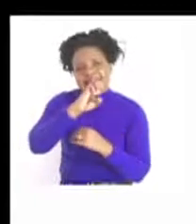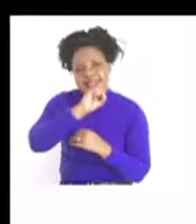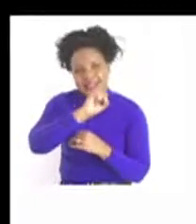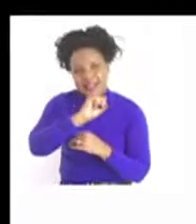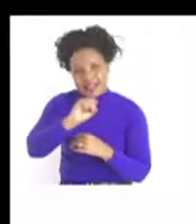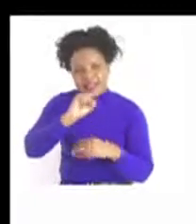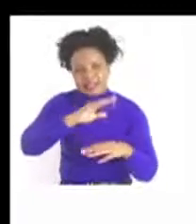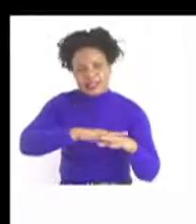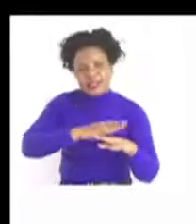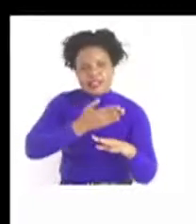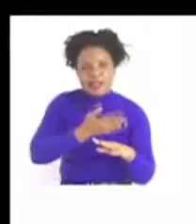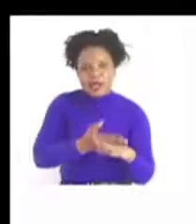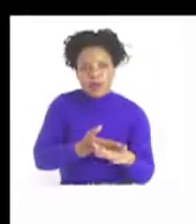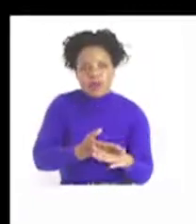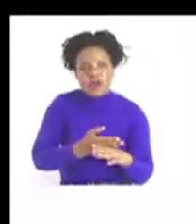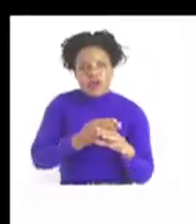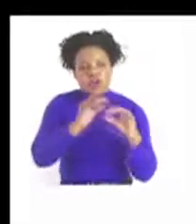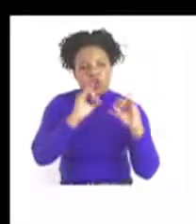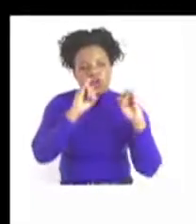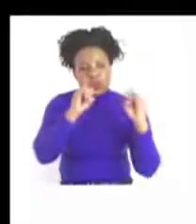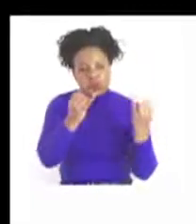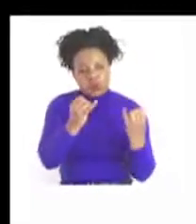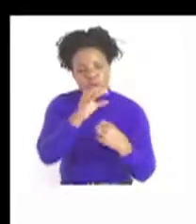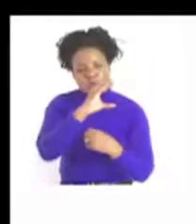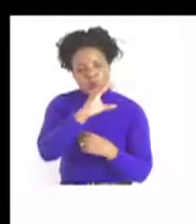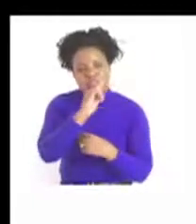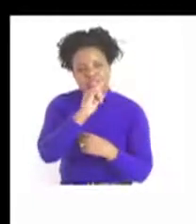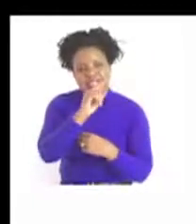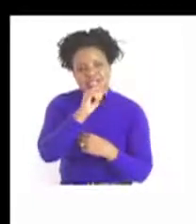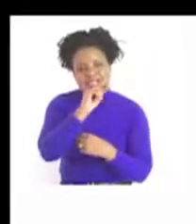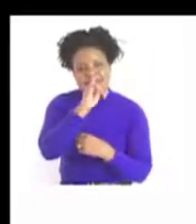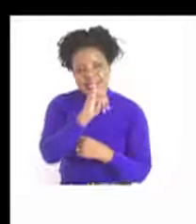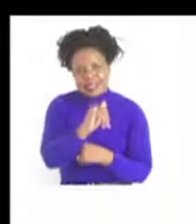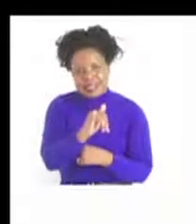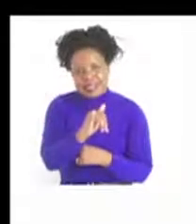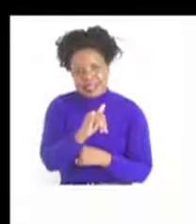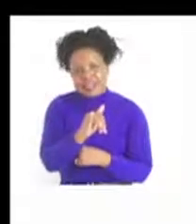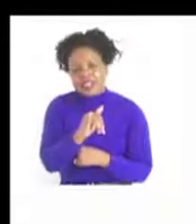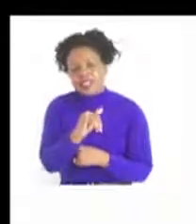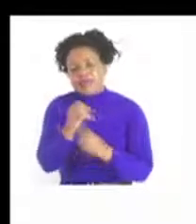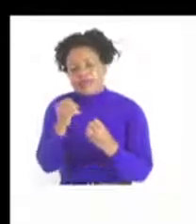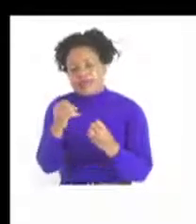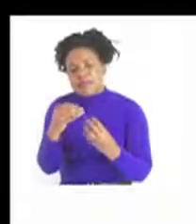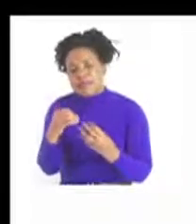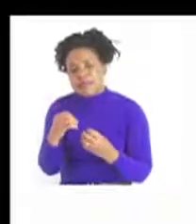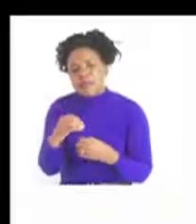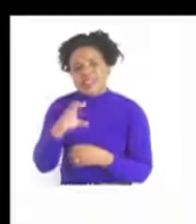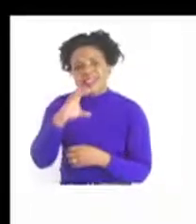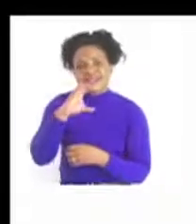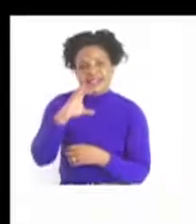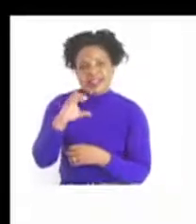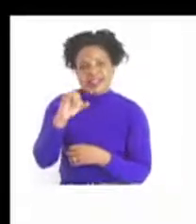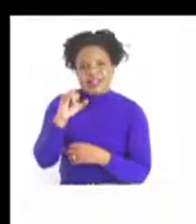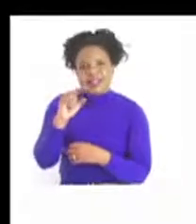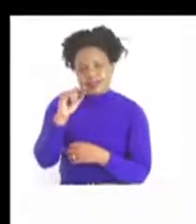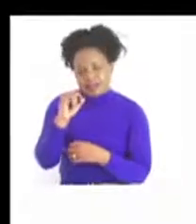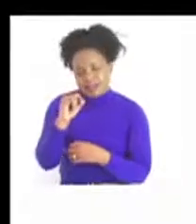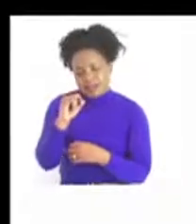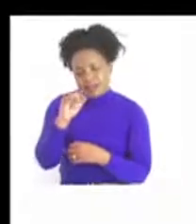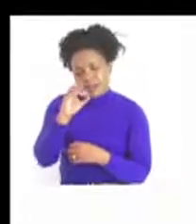pony, 2 ponies. 1 country, 2 countries.